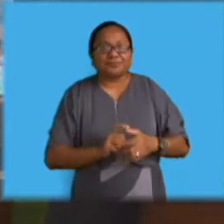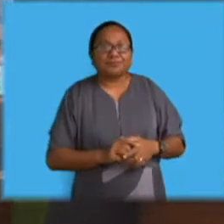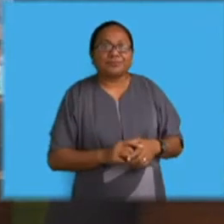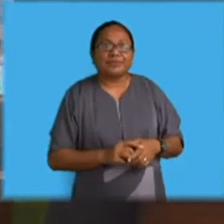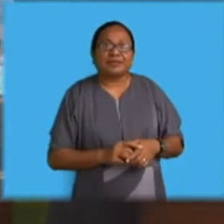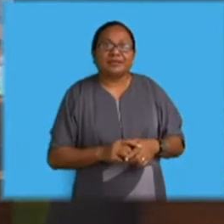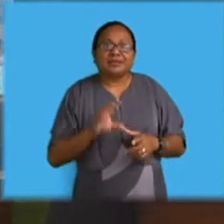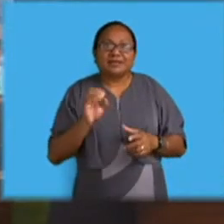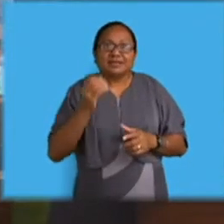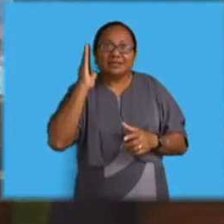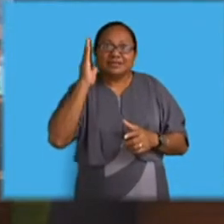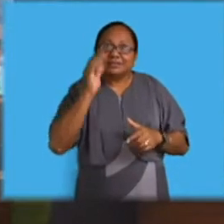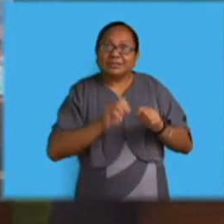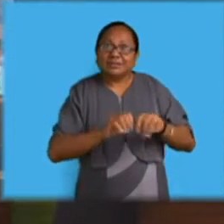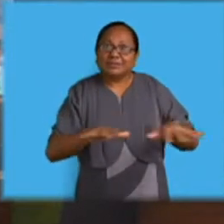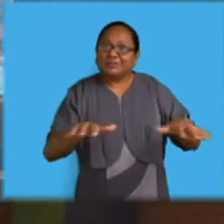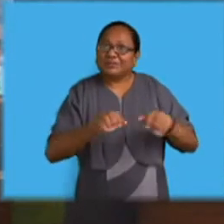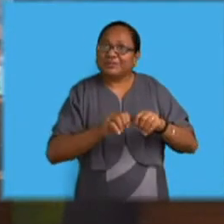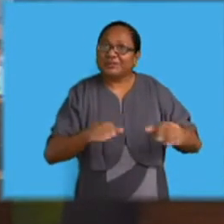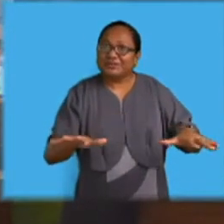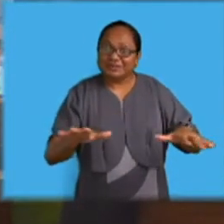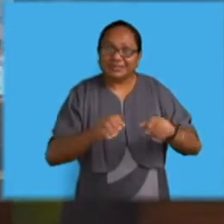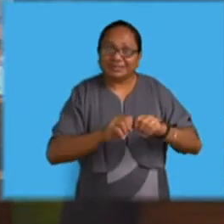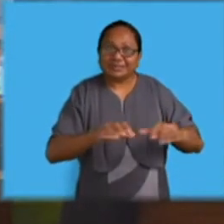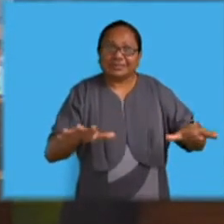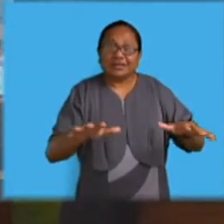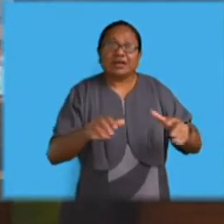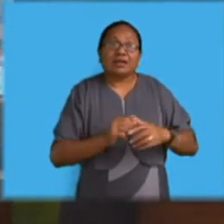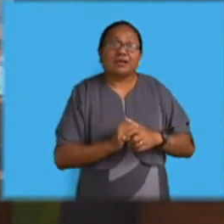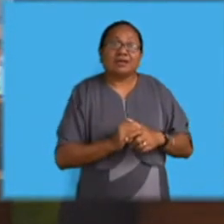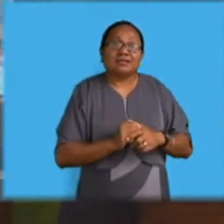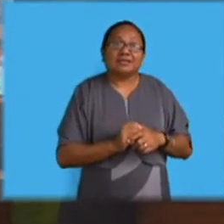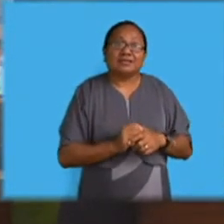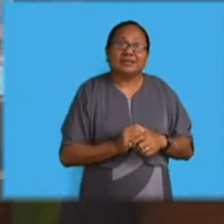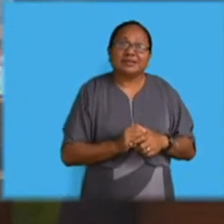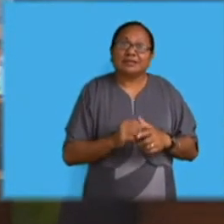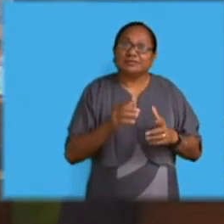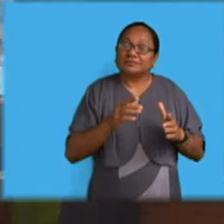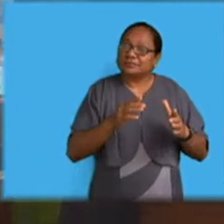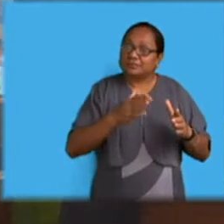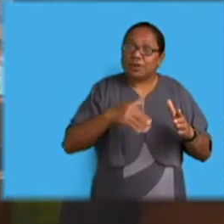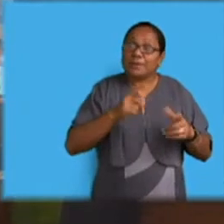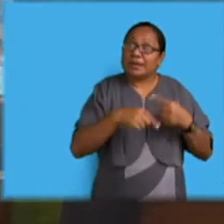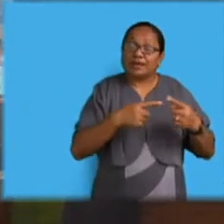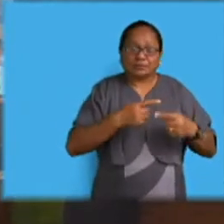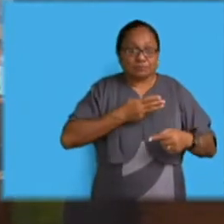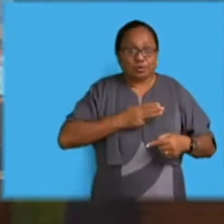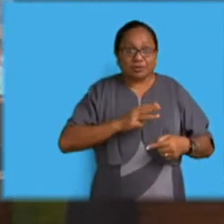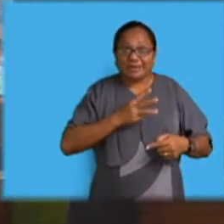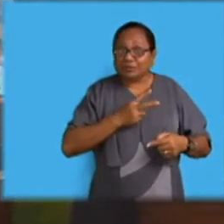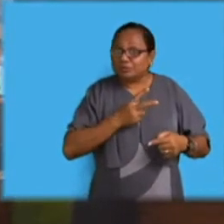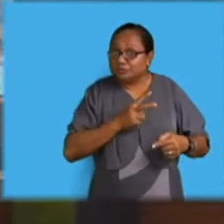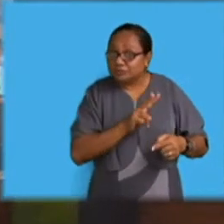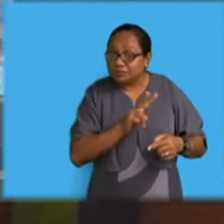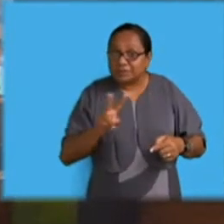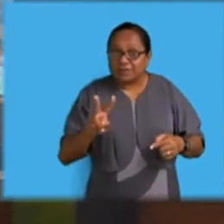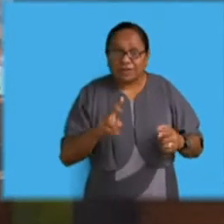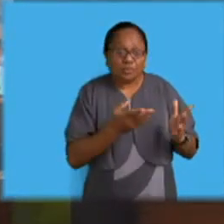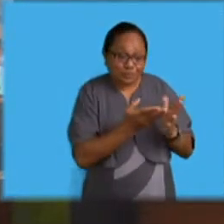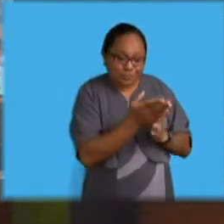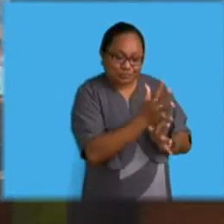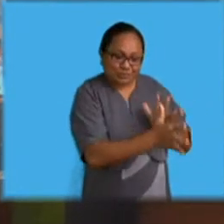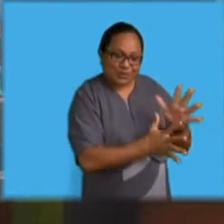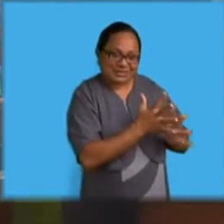school broadcasting unit is continuously broadcasting on all aspects such as behavior and moral values through its English broadcast of moral stories.